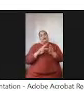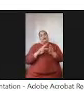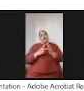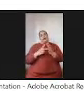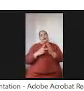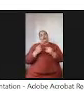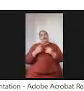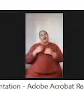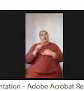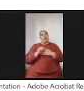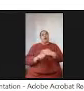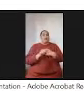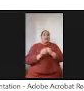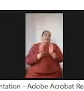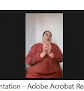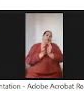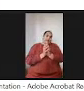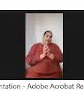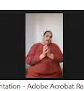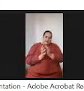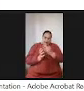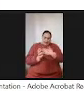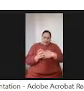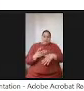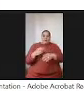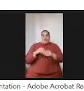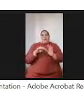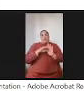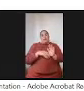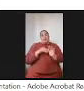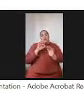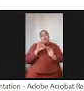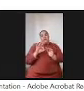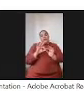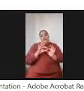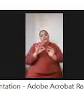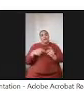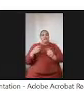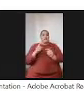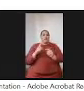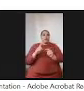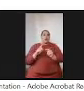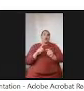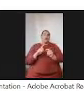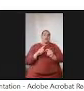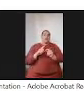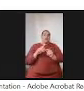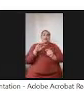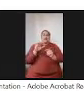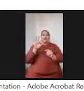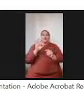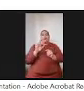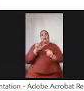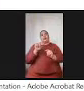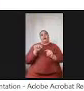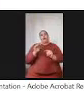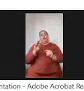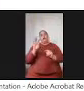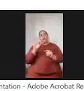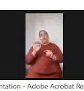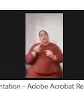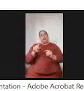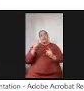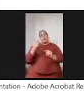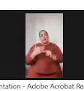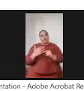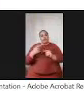IOM meetings. With regards to Program 3, we spent just less than 19%, 18.48% of that budget.